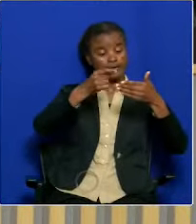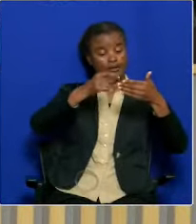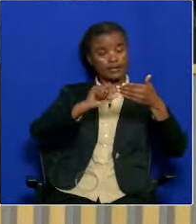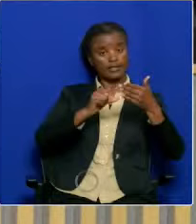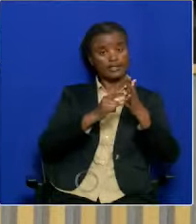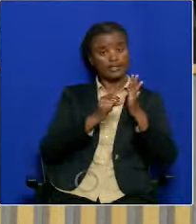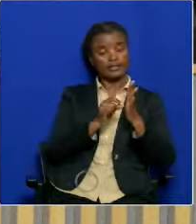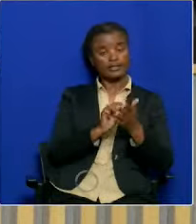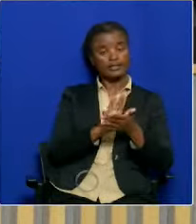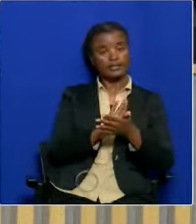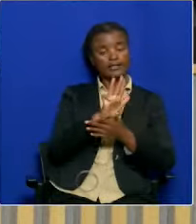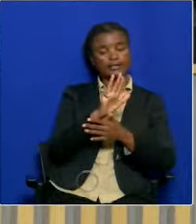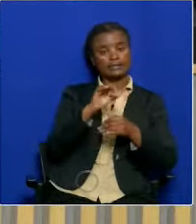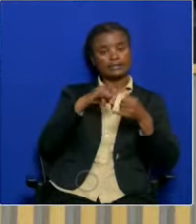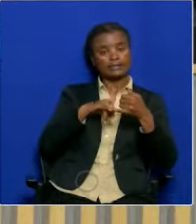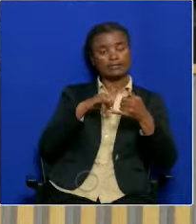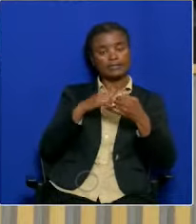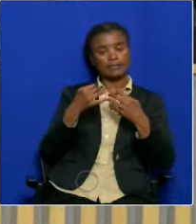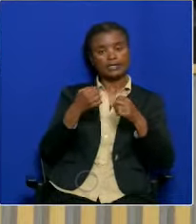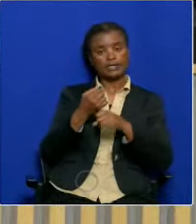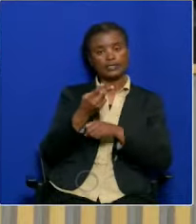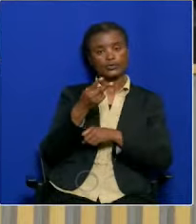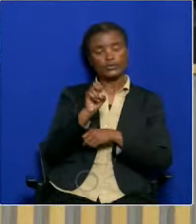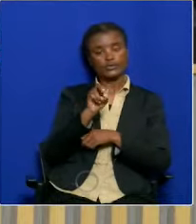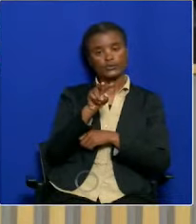that? Yes.